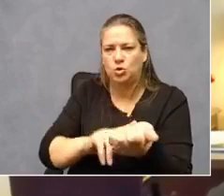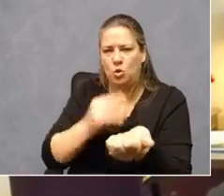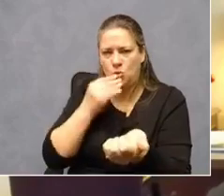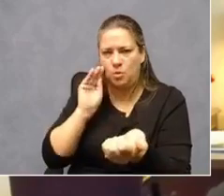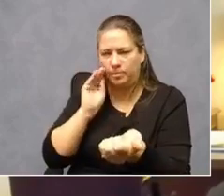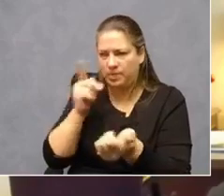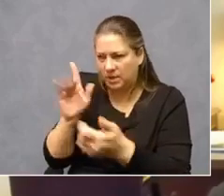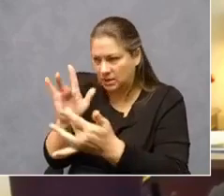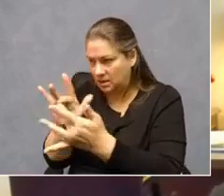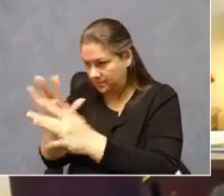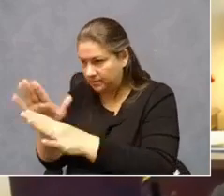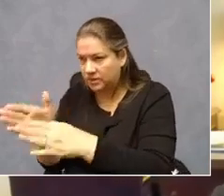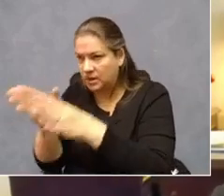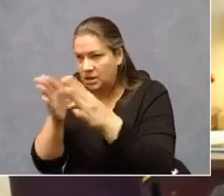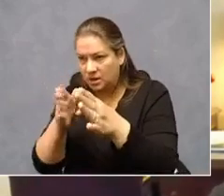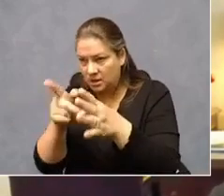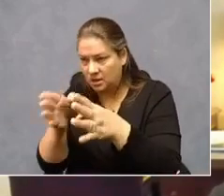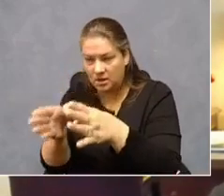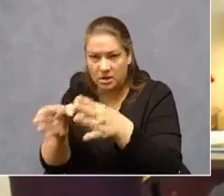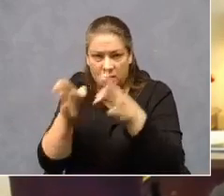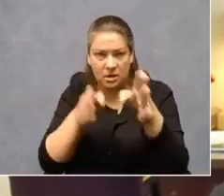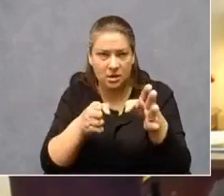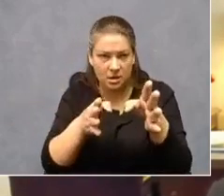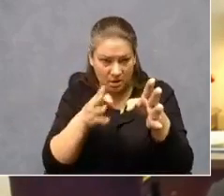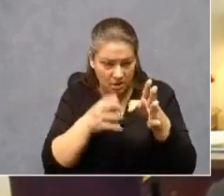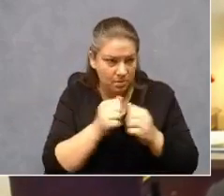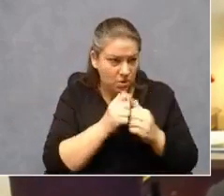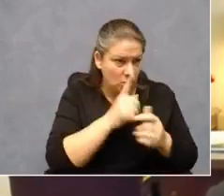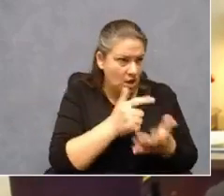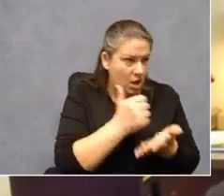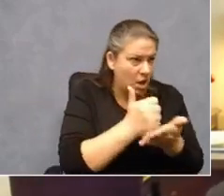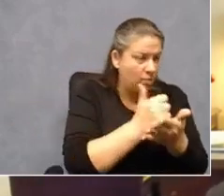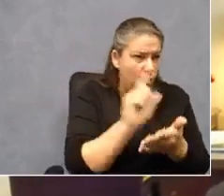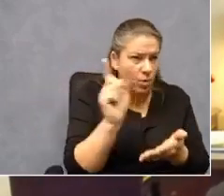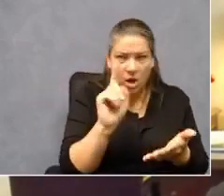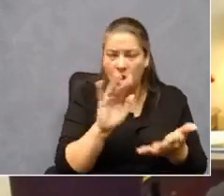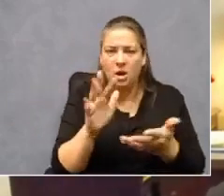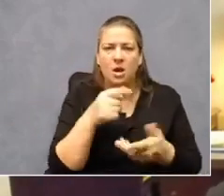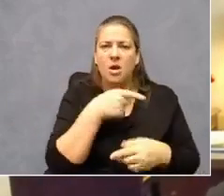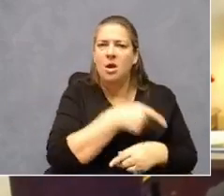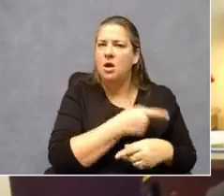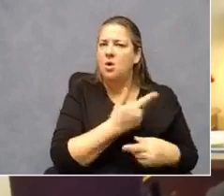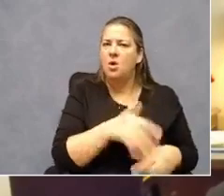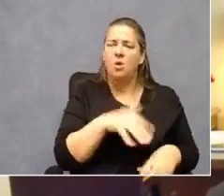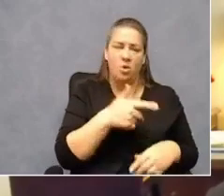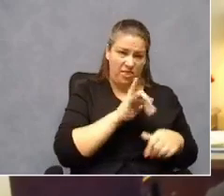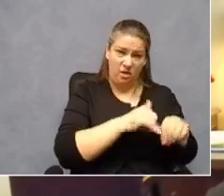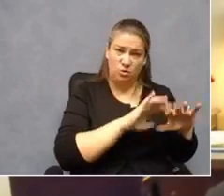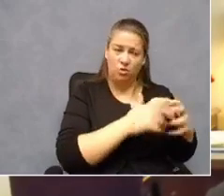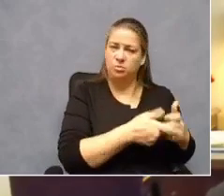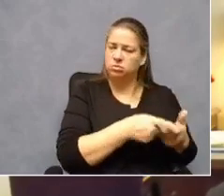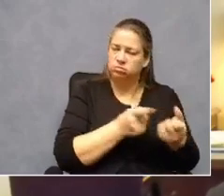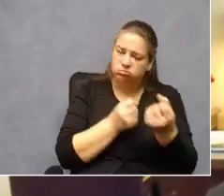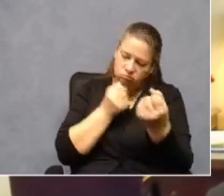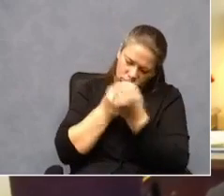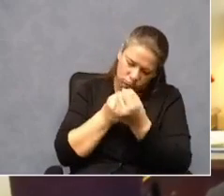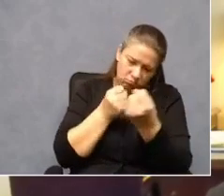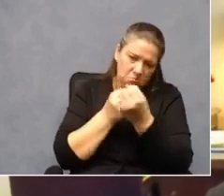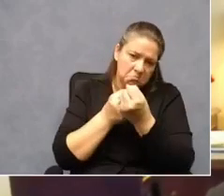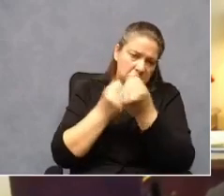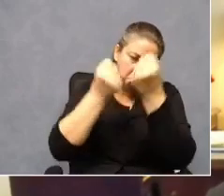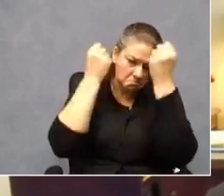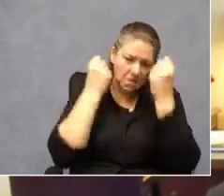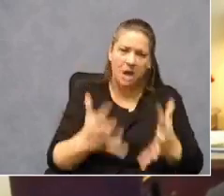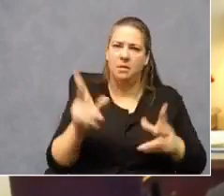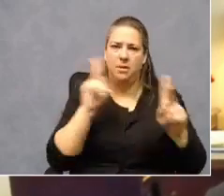The folks that work in assisted living. They have supported a tremendous number of folks across